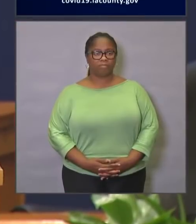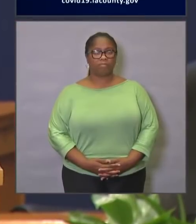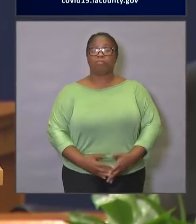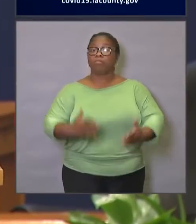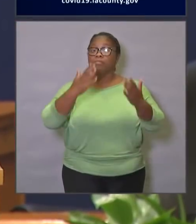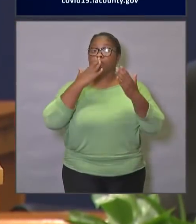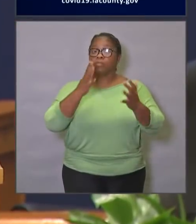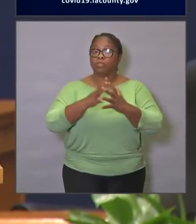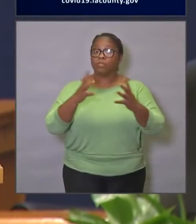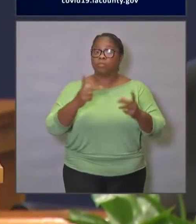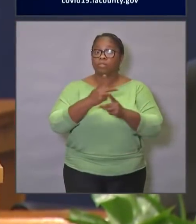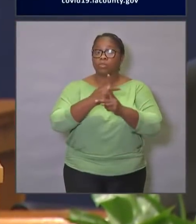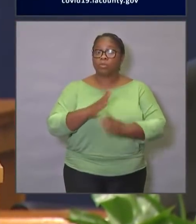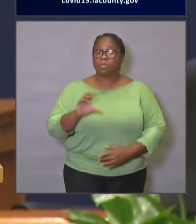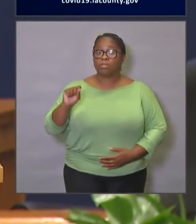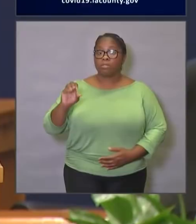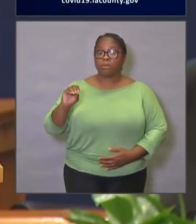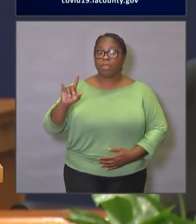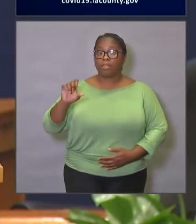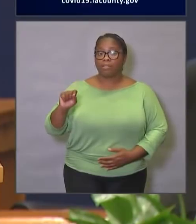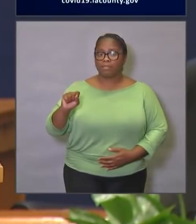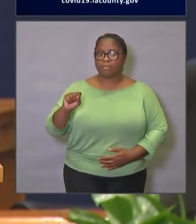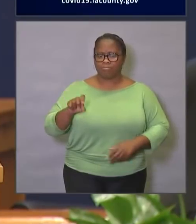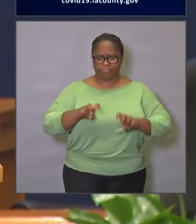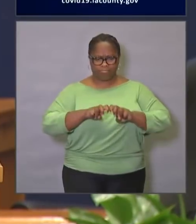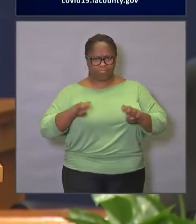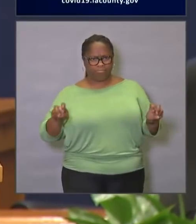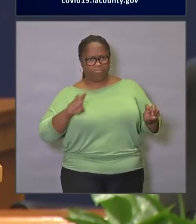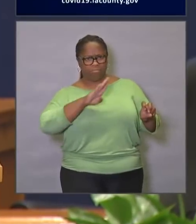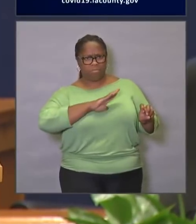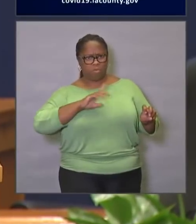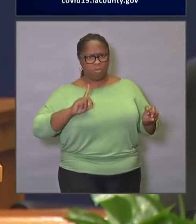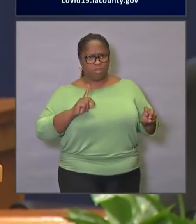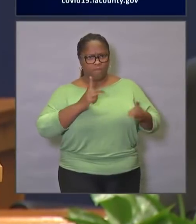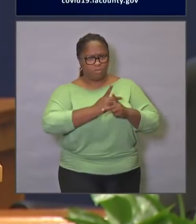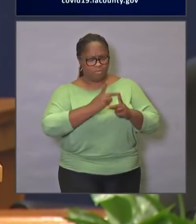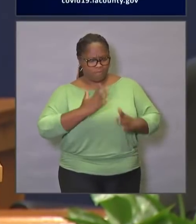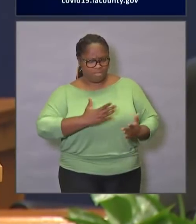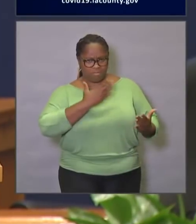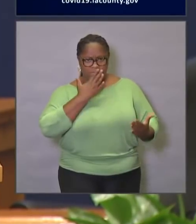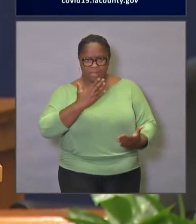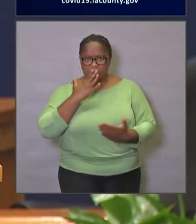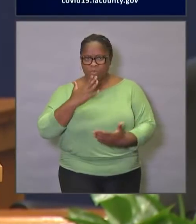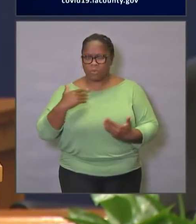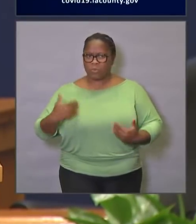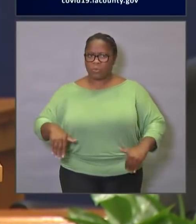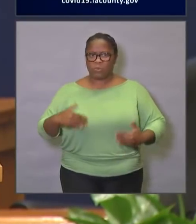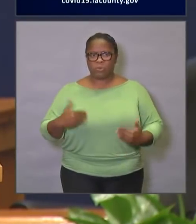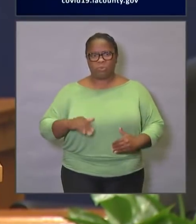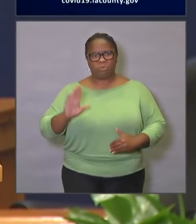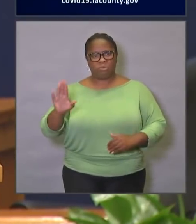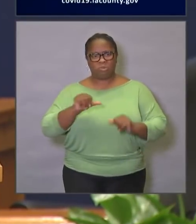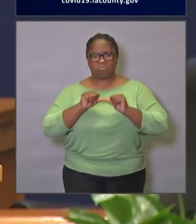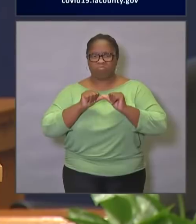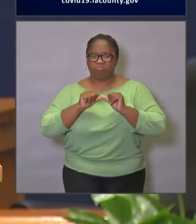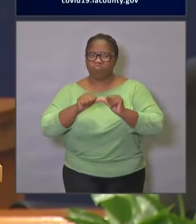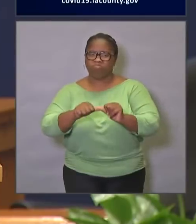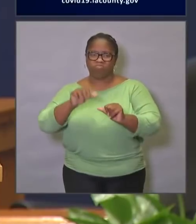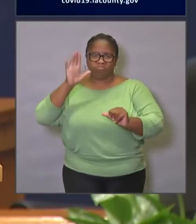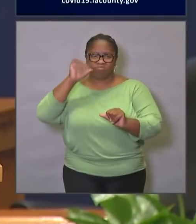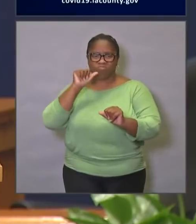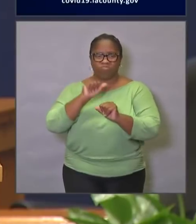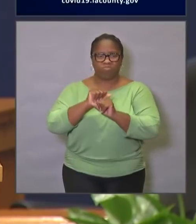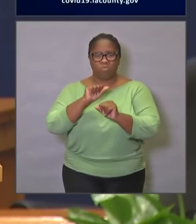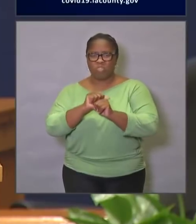Thank you so much, Supervisor Solis and the entire Board of Supervisors. I'm grateful, as always, for your tireless work as we navigate